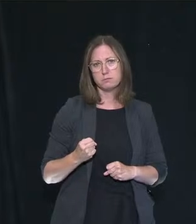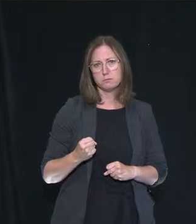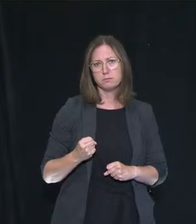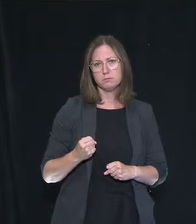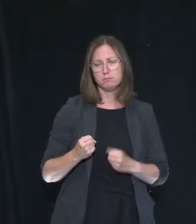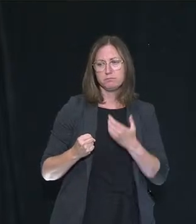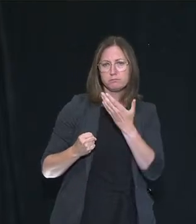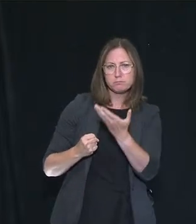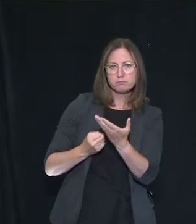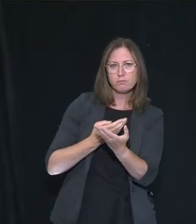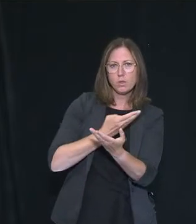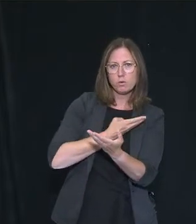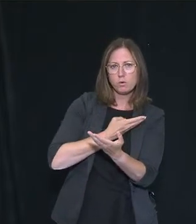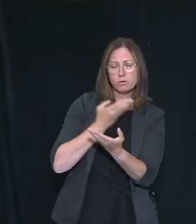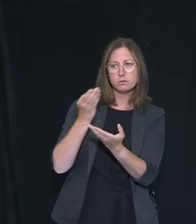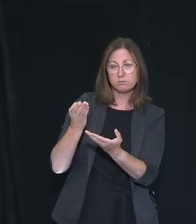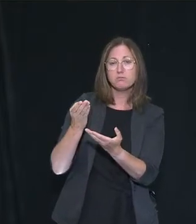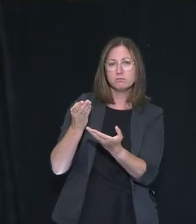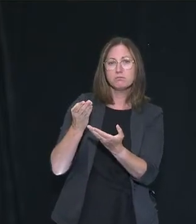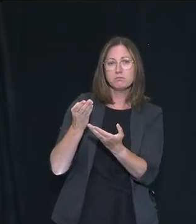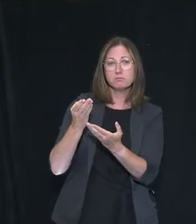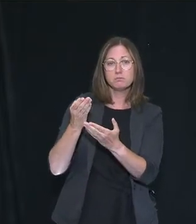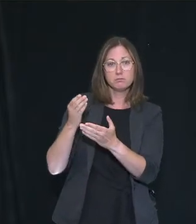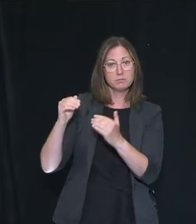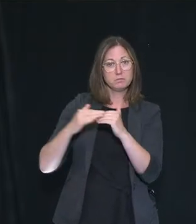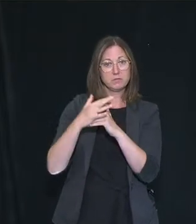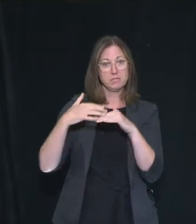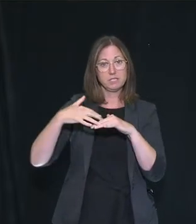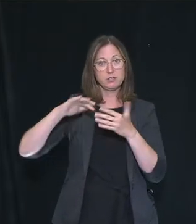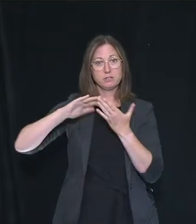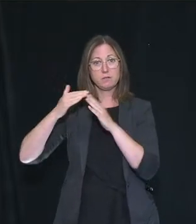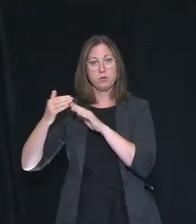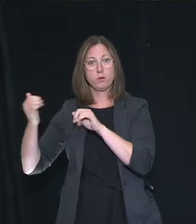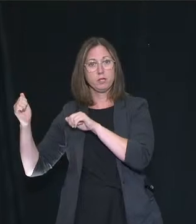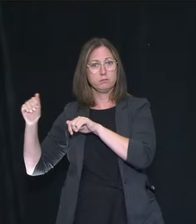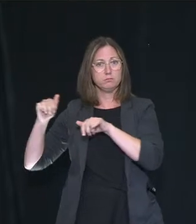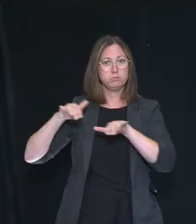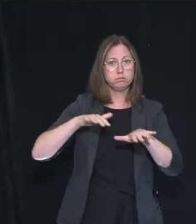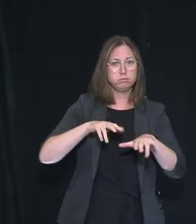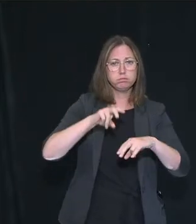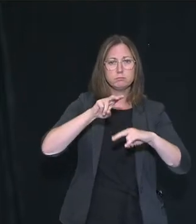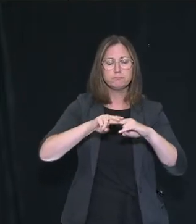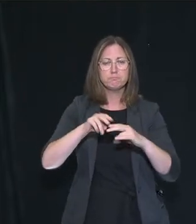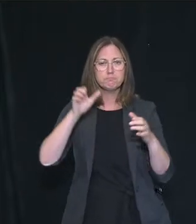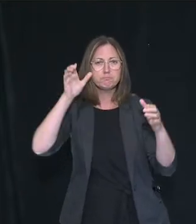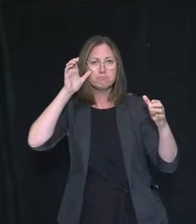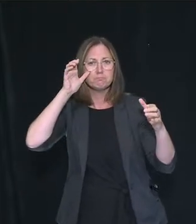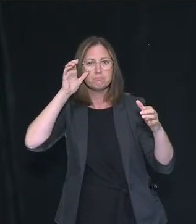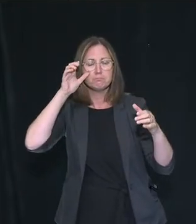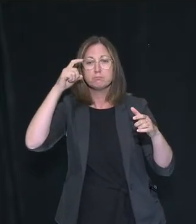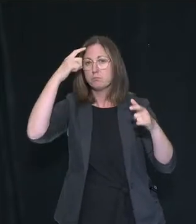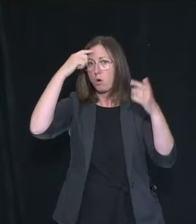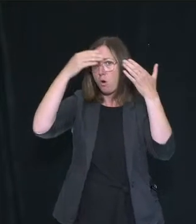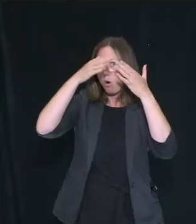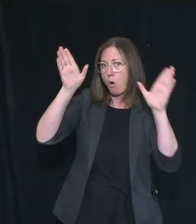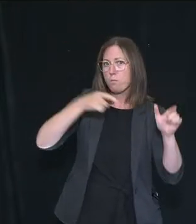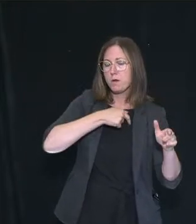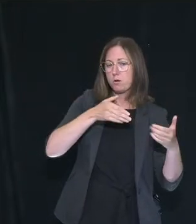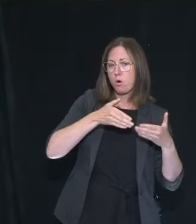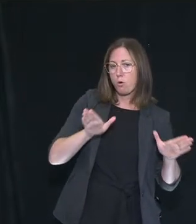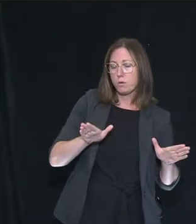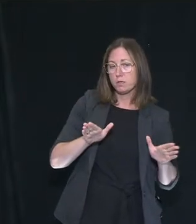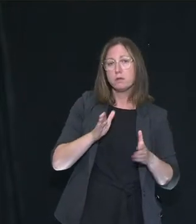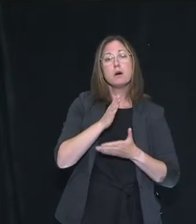Your Holiness, they came to hear what you had to say with hearts and minds open, some willing to